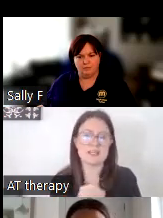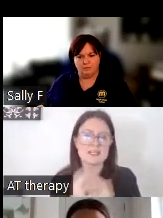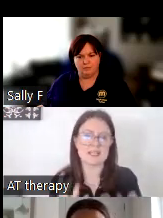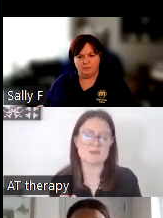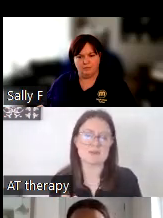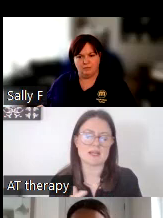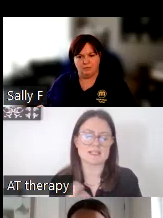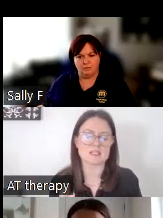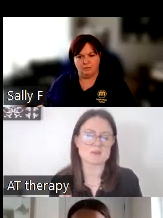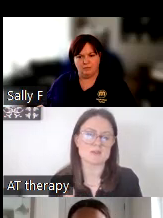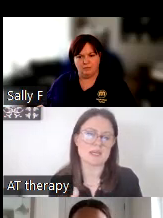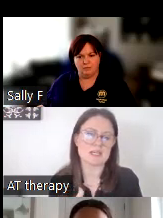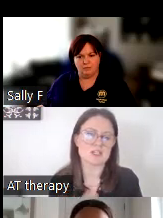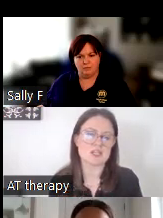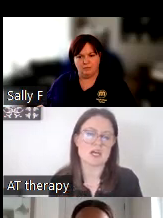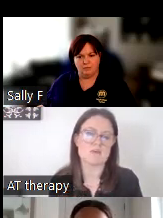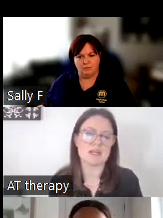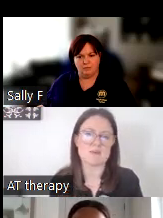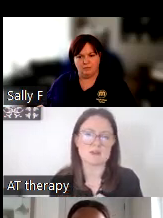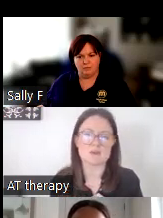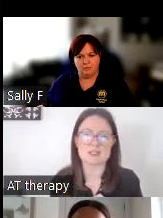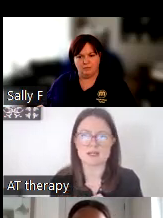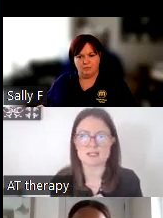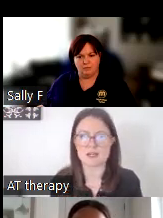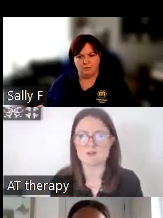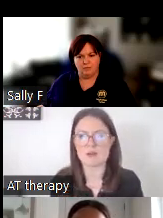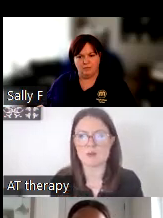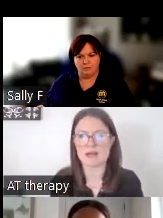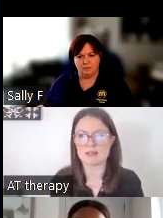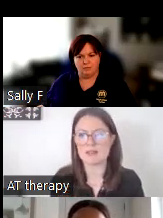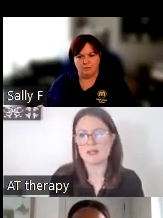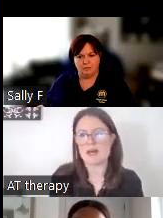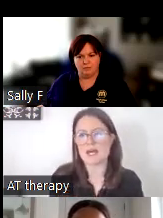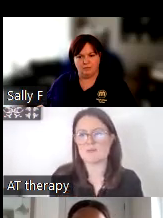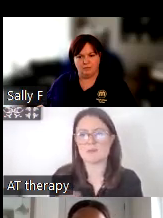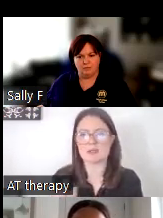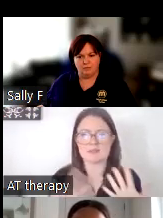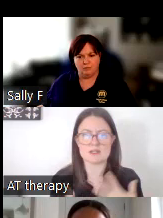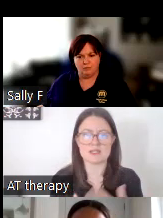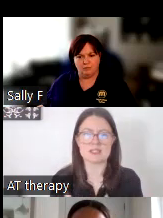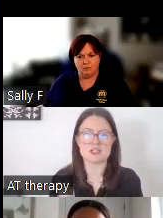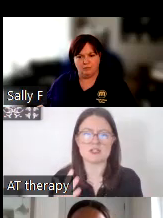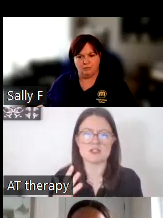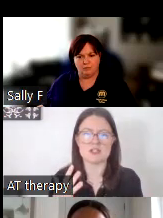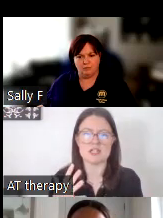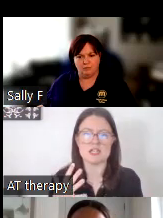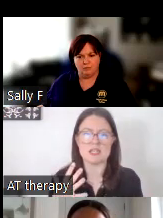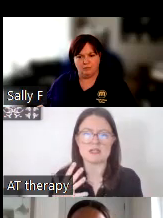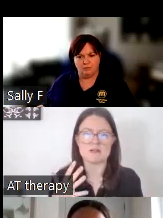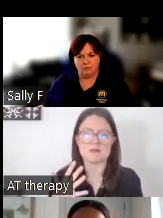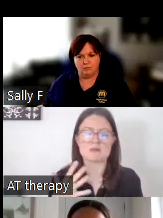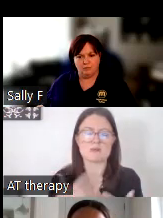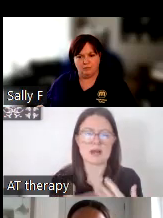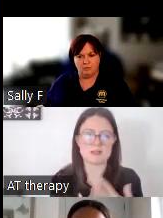with fairly intelligible speech and able to express herself quite well. But because of her condition,